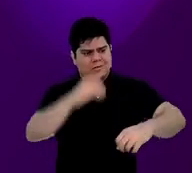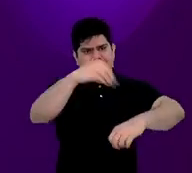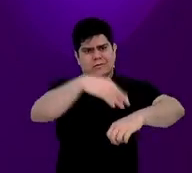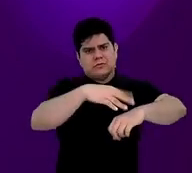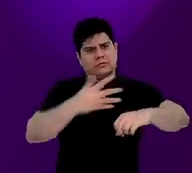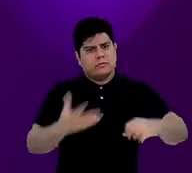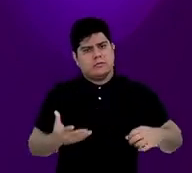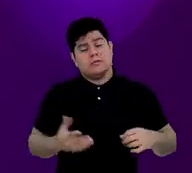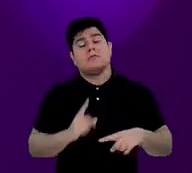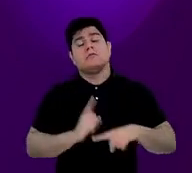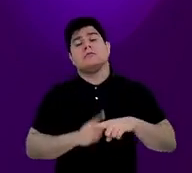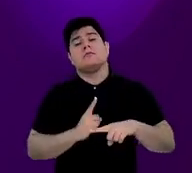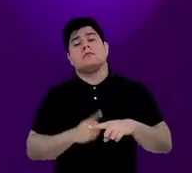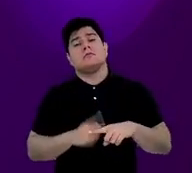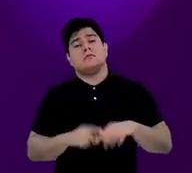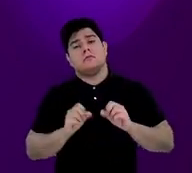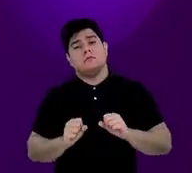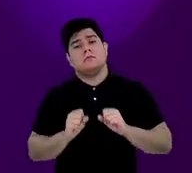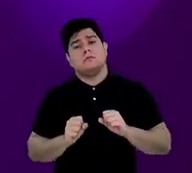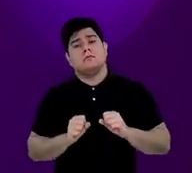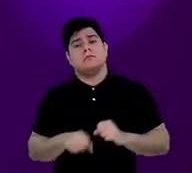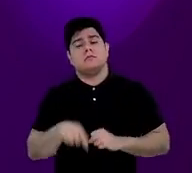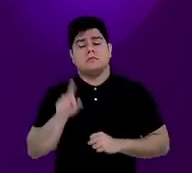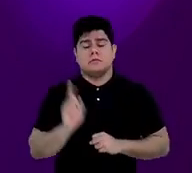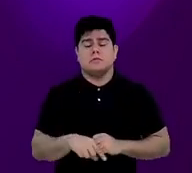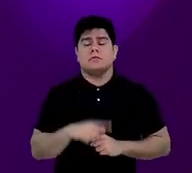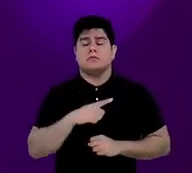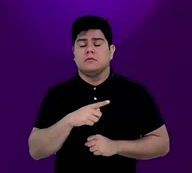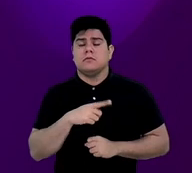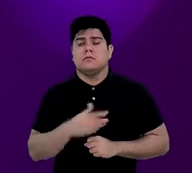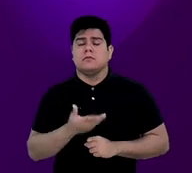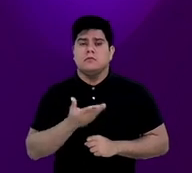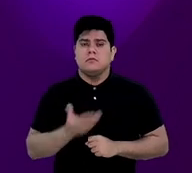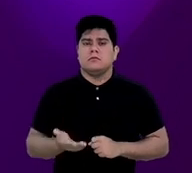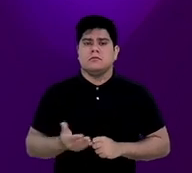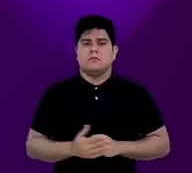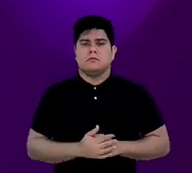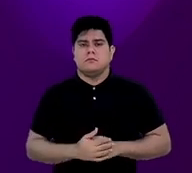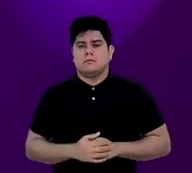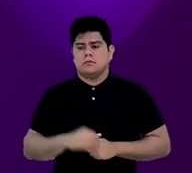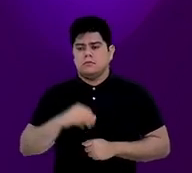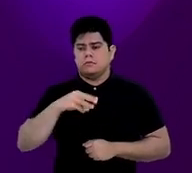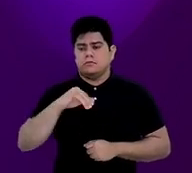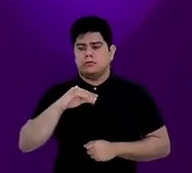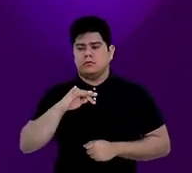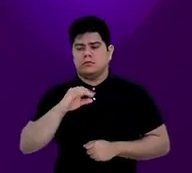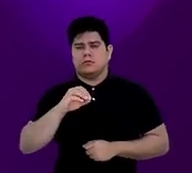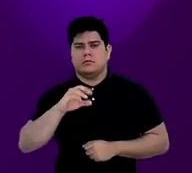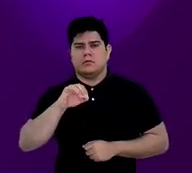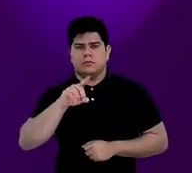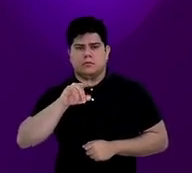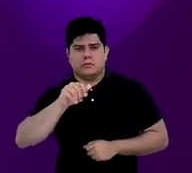mediator that can take the message from where you shine the light to distant organs.